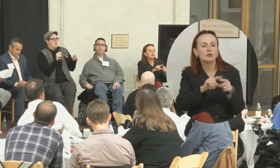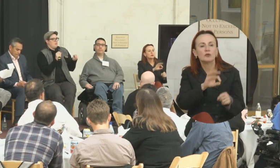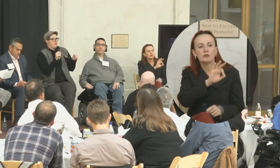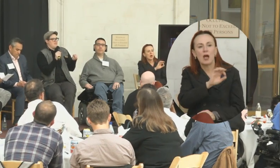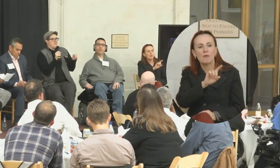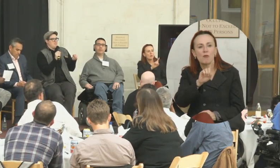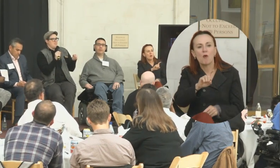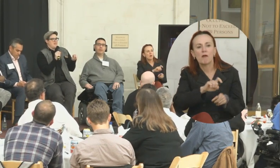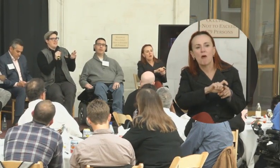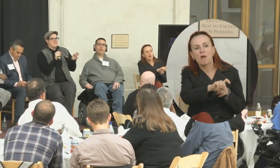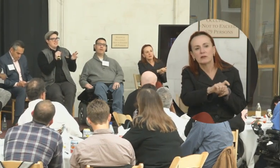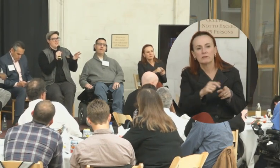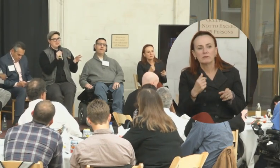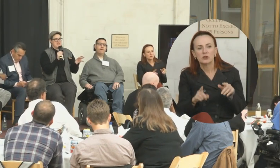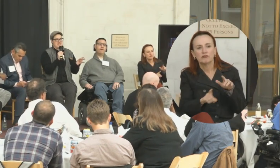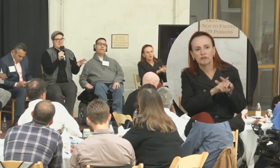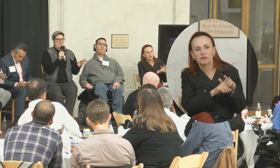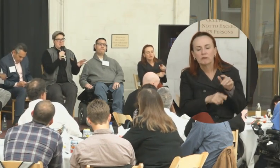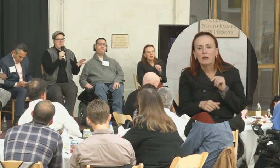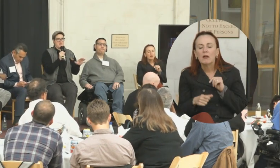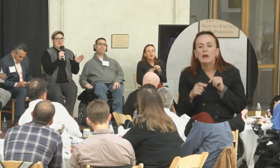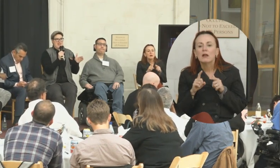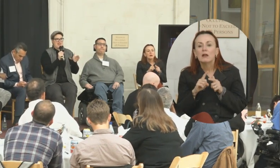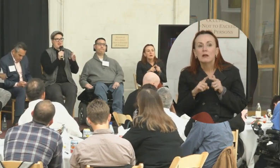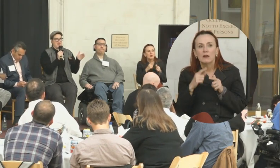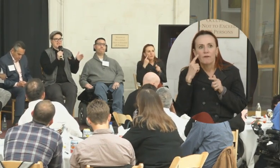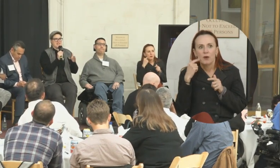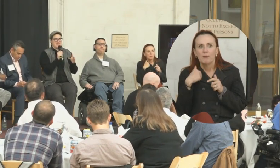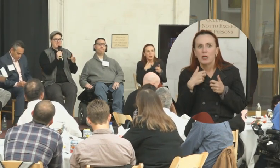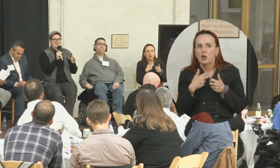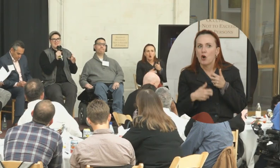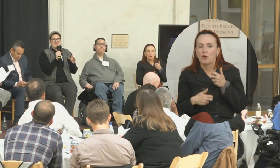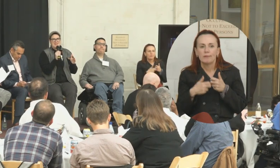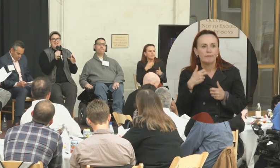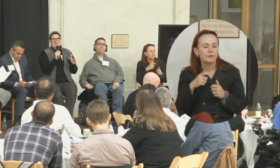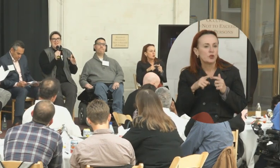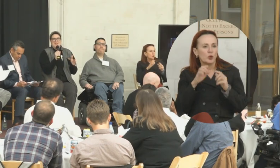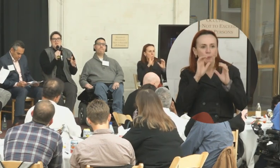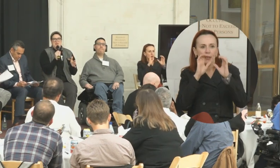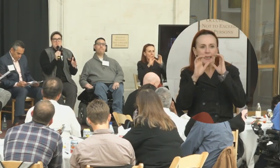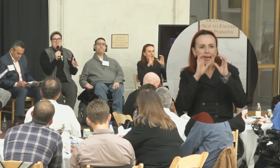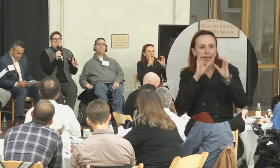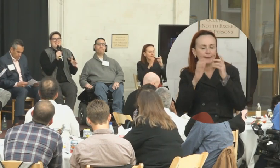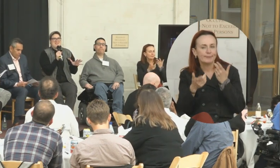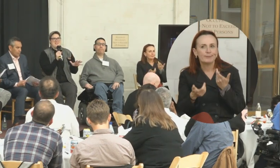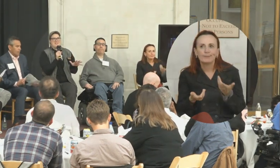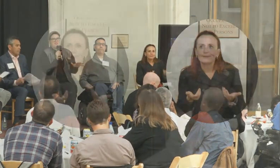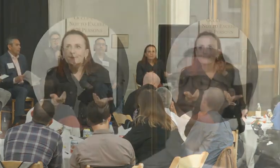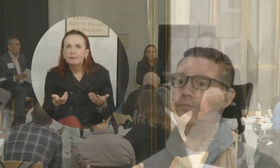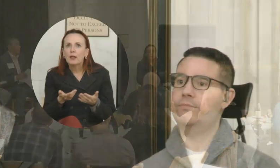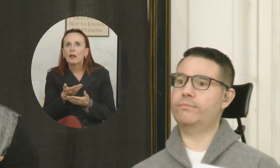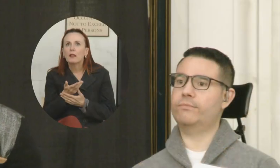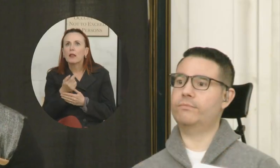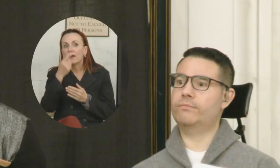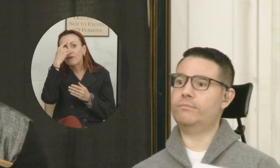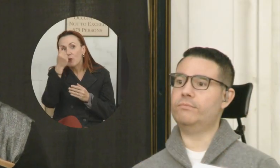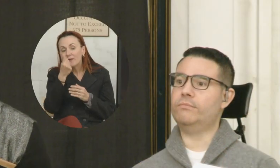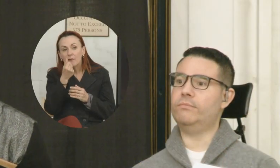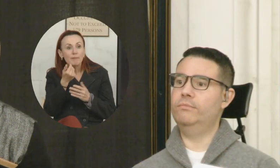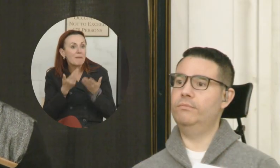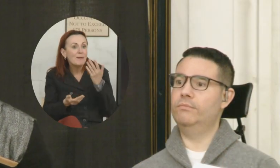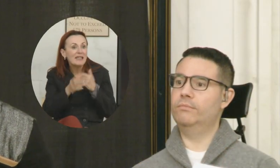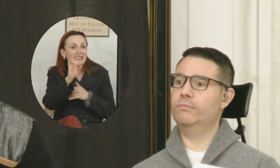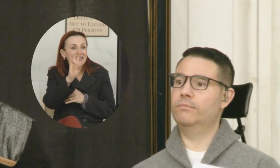For me, one of the biggest difficulties is communicating across lines. Like, there might be 7 different agencies in